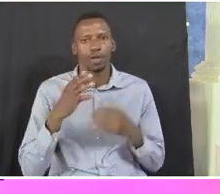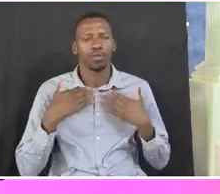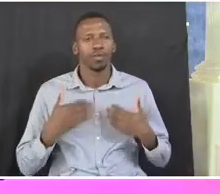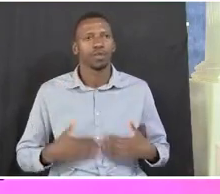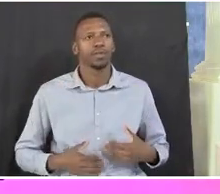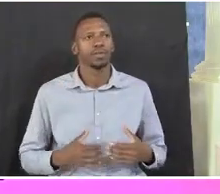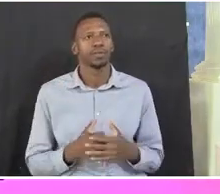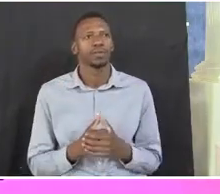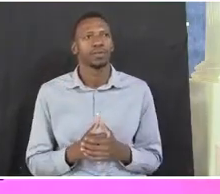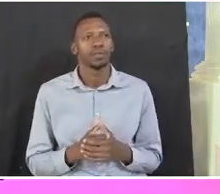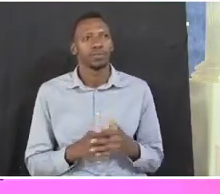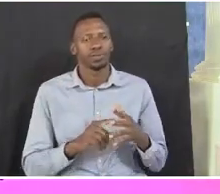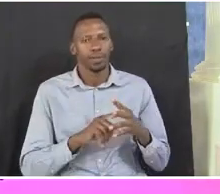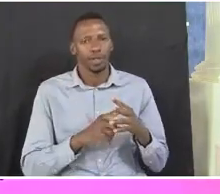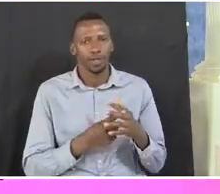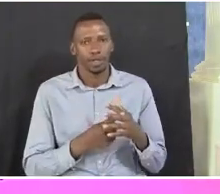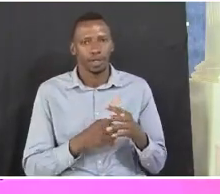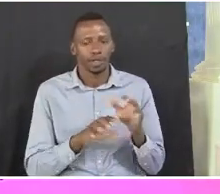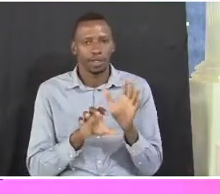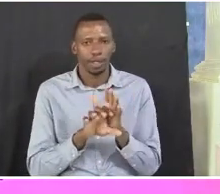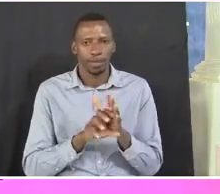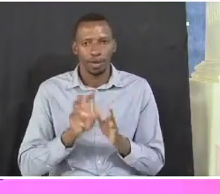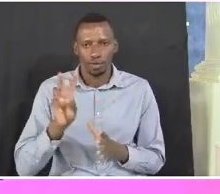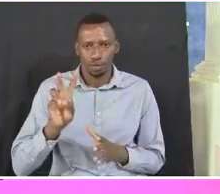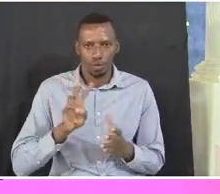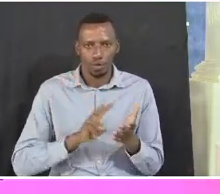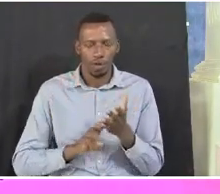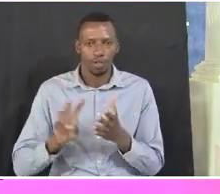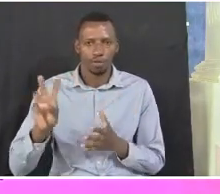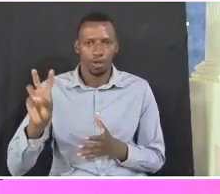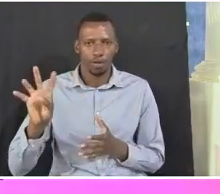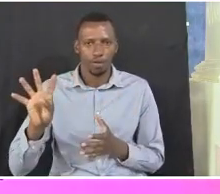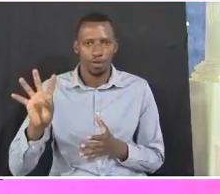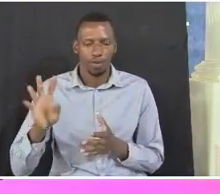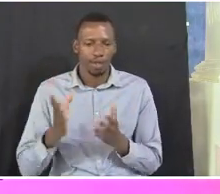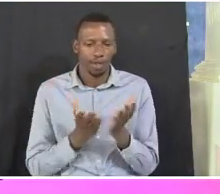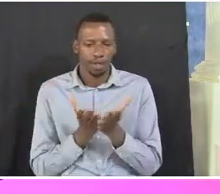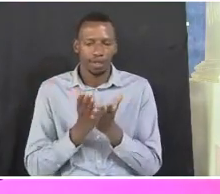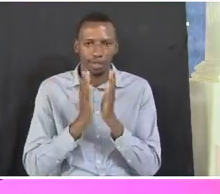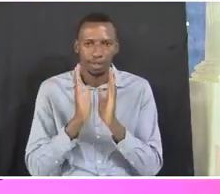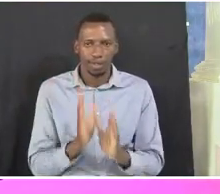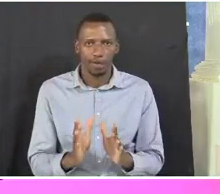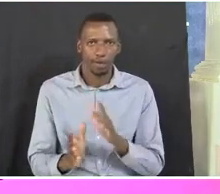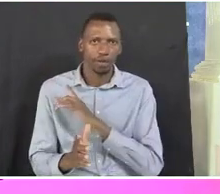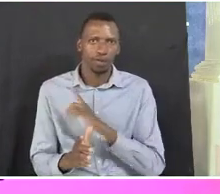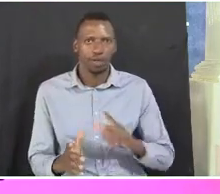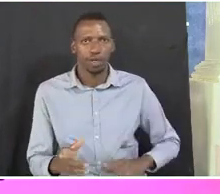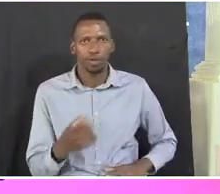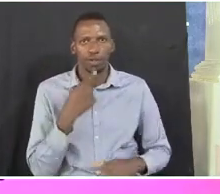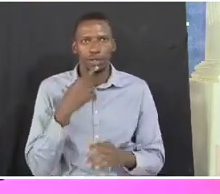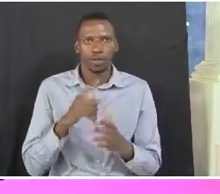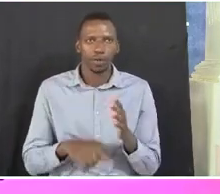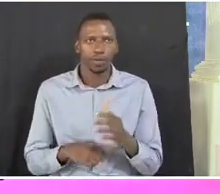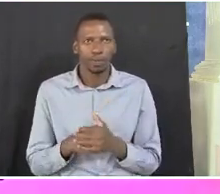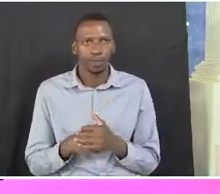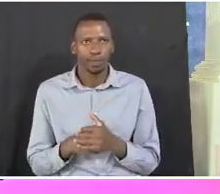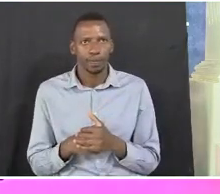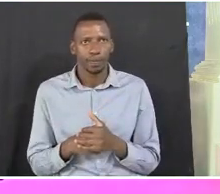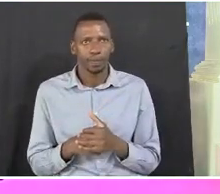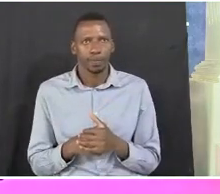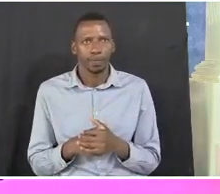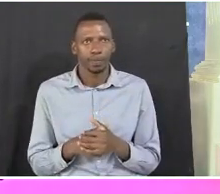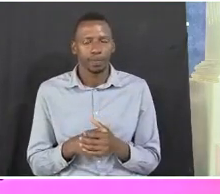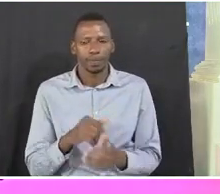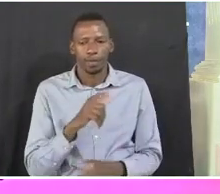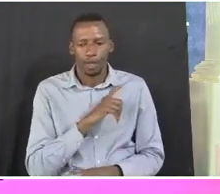flesh. Genesis 2 verse 24, the servant of the Lord says, the